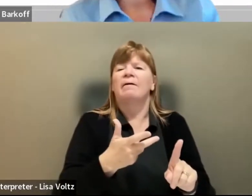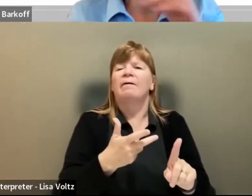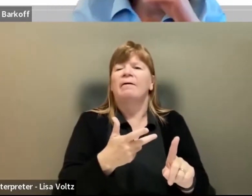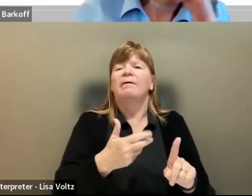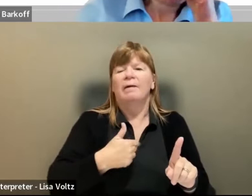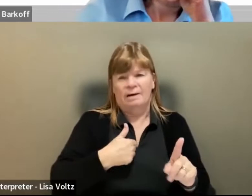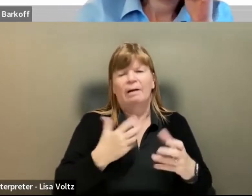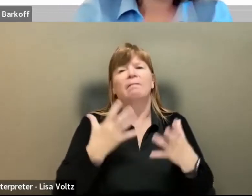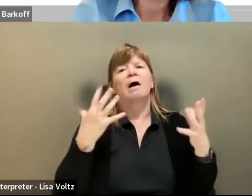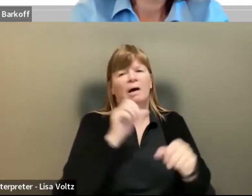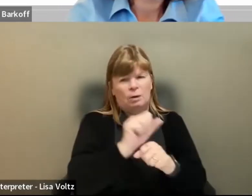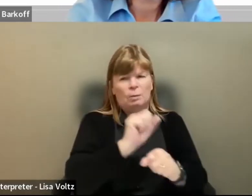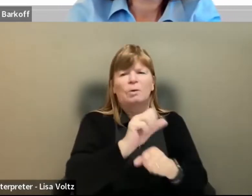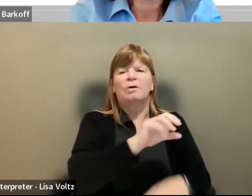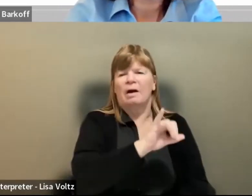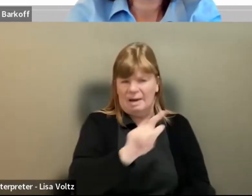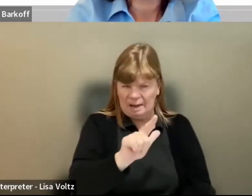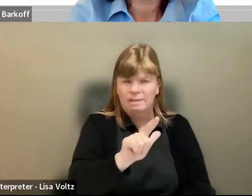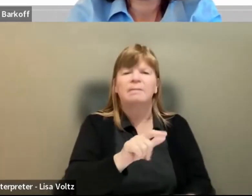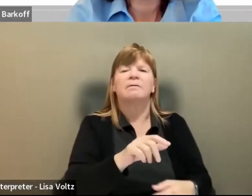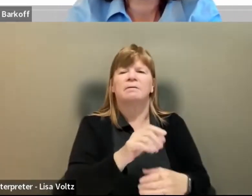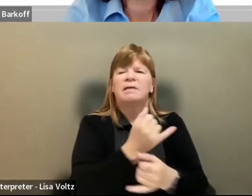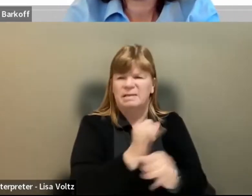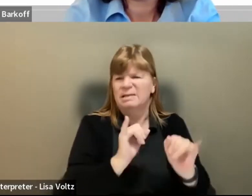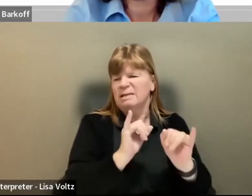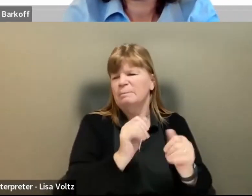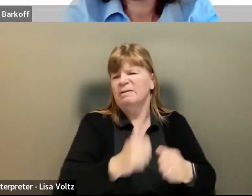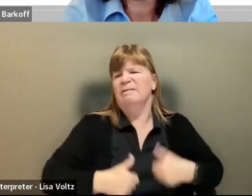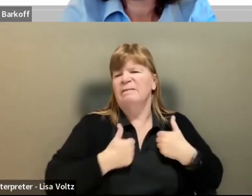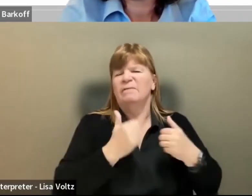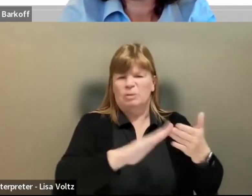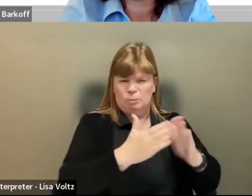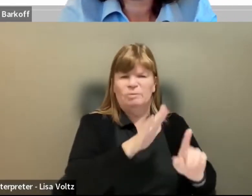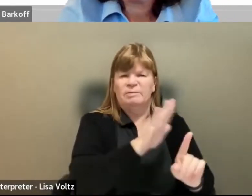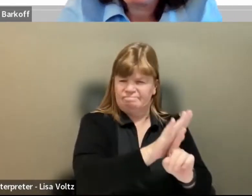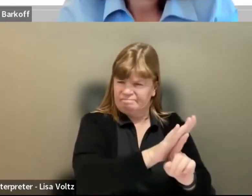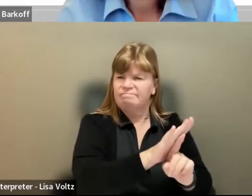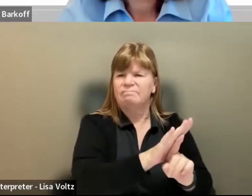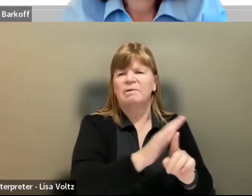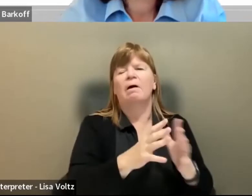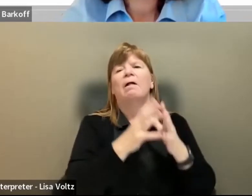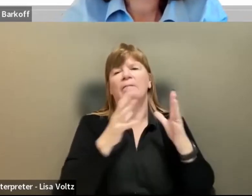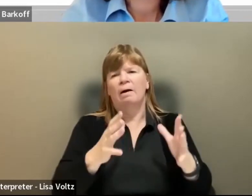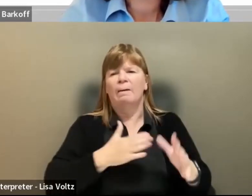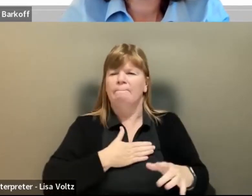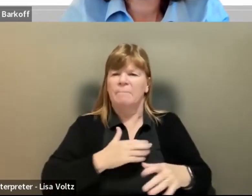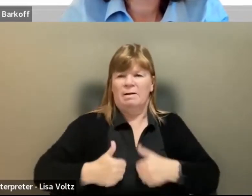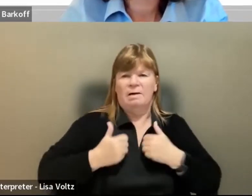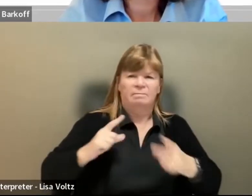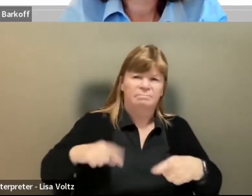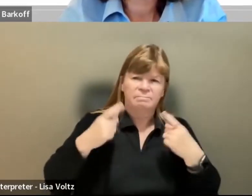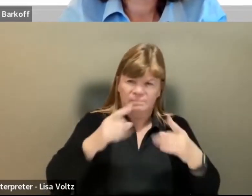have done a lot of work in the IL community, independent living community. Spent a lot of my life focused on